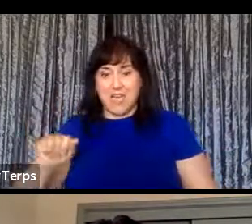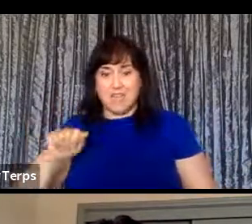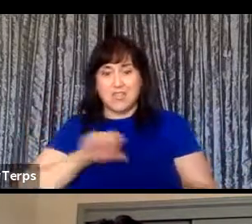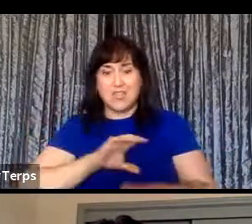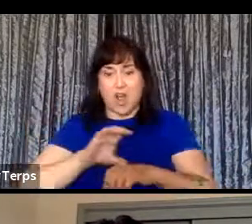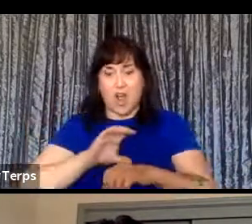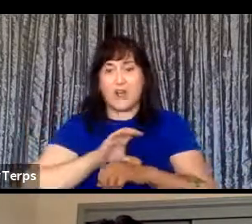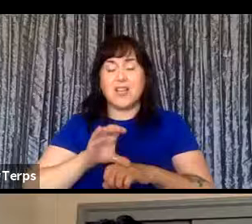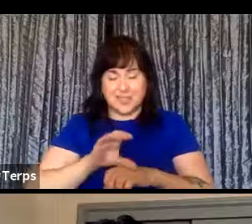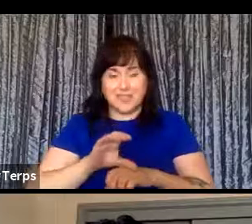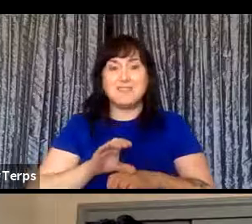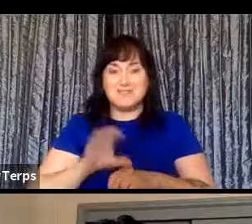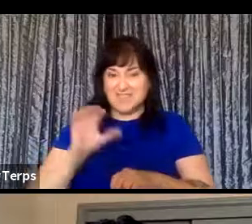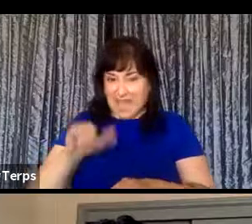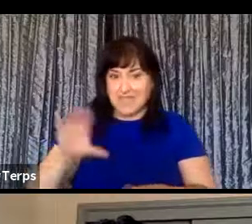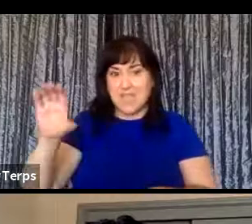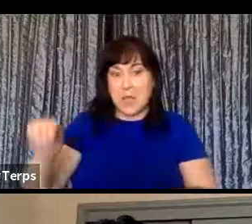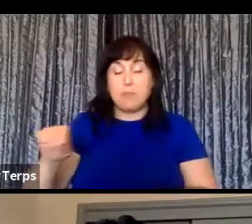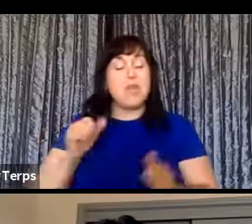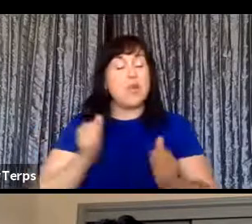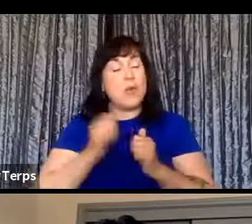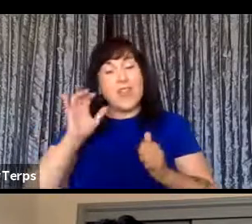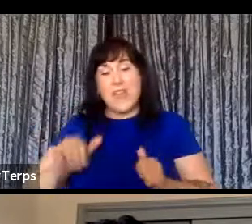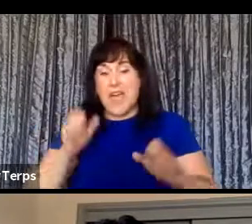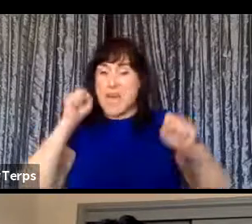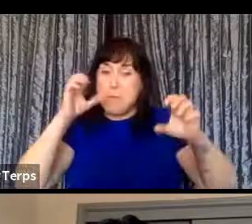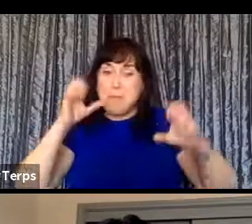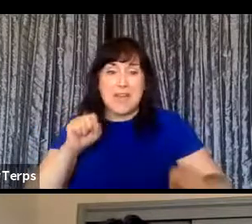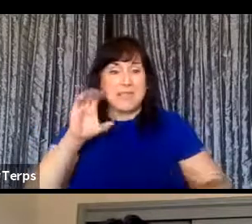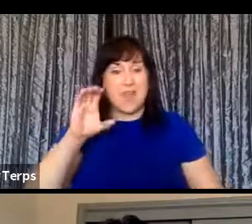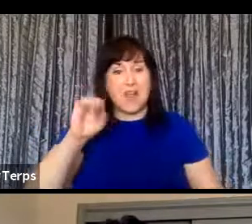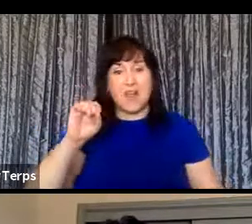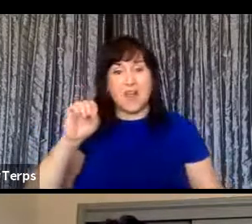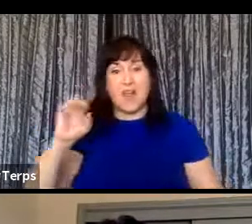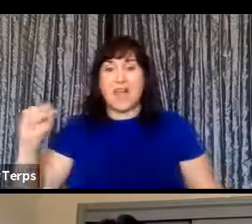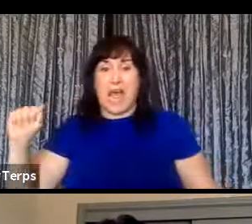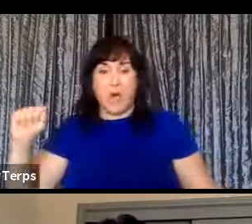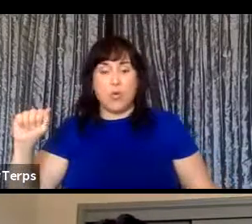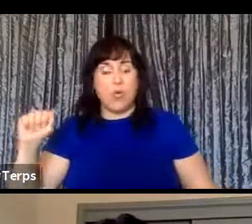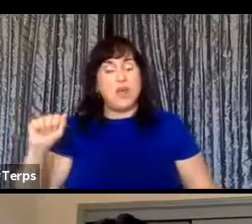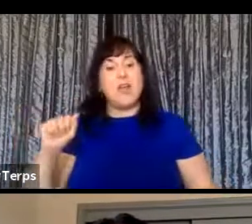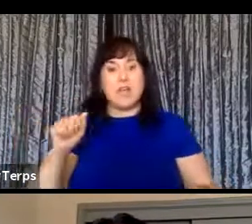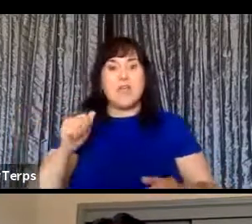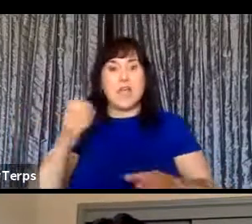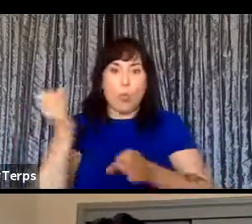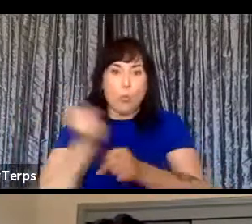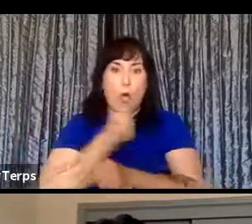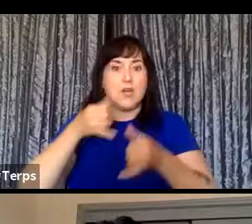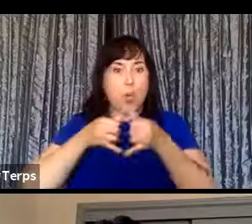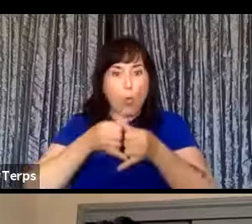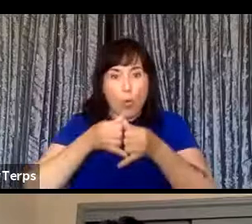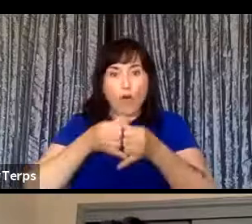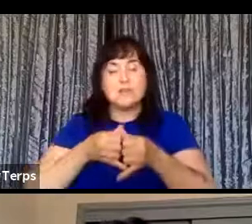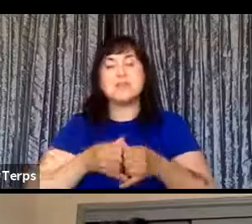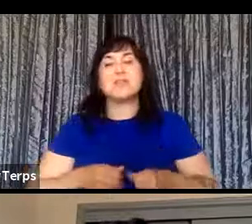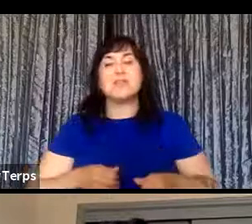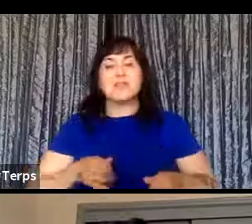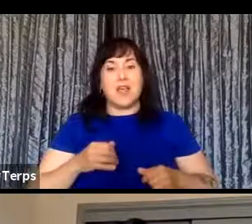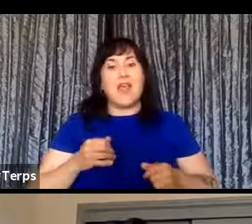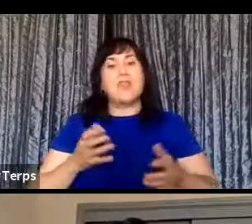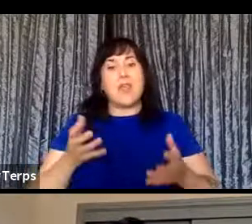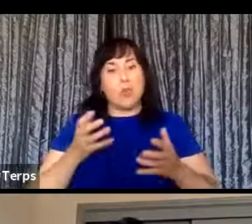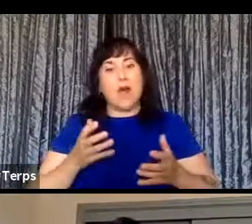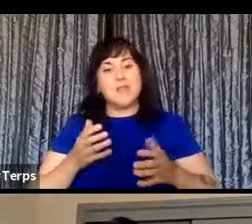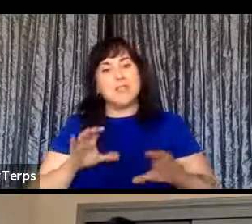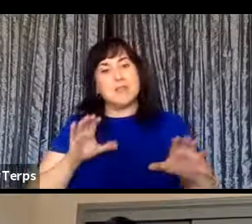so with this amazing cacao, they started to win awards. With awards came orders and a real desire to be good to the environment. And